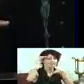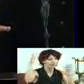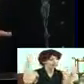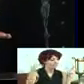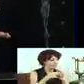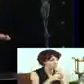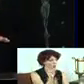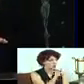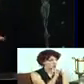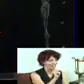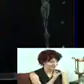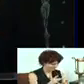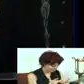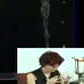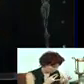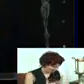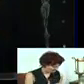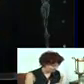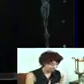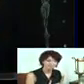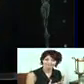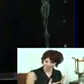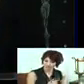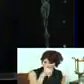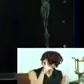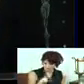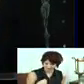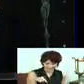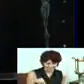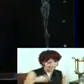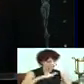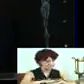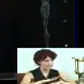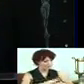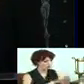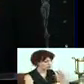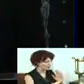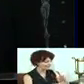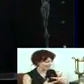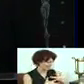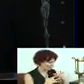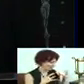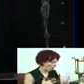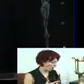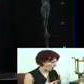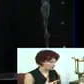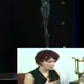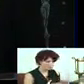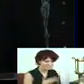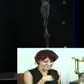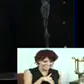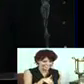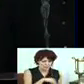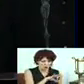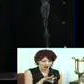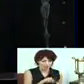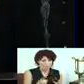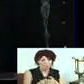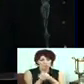I think for me, this table has always been the heart of worship. And I think also with Don, I now think of it